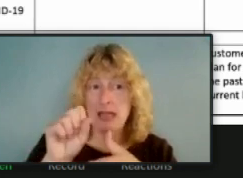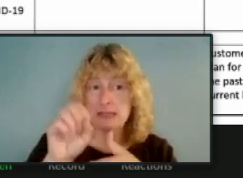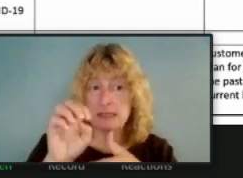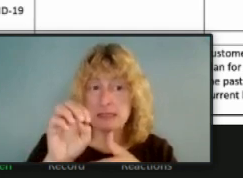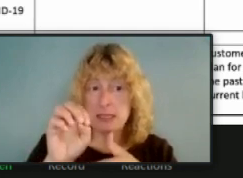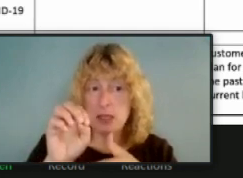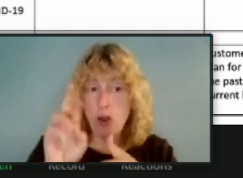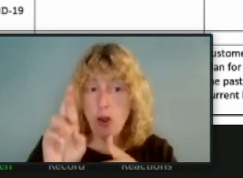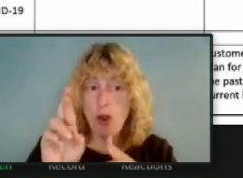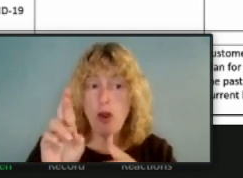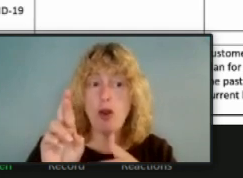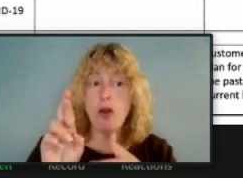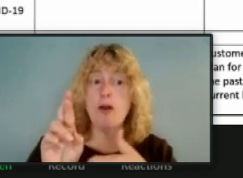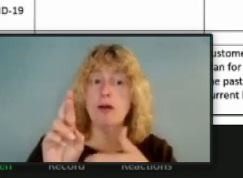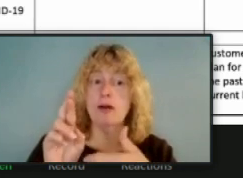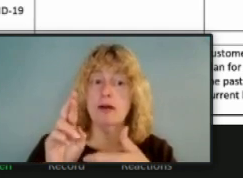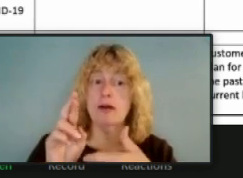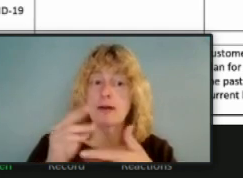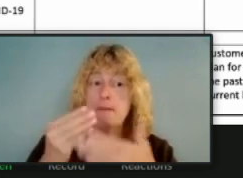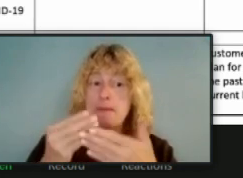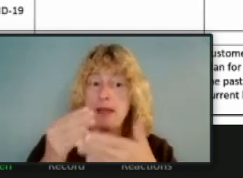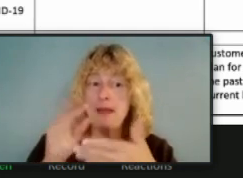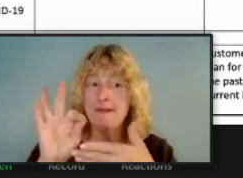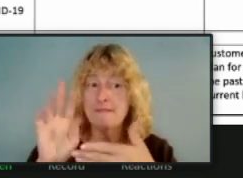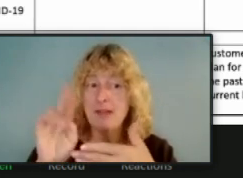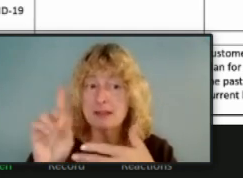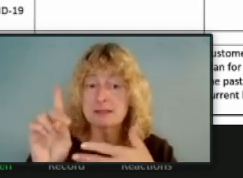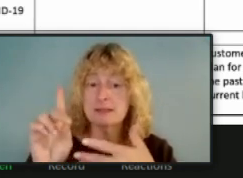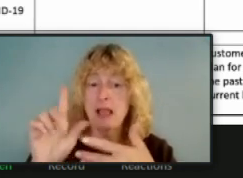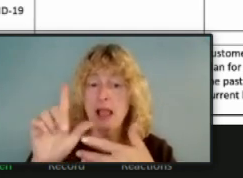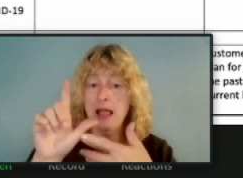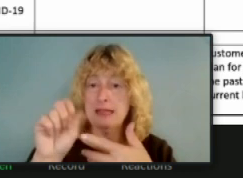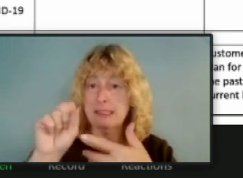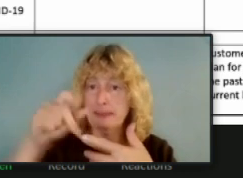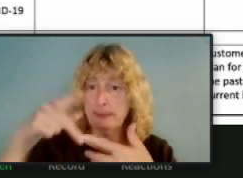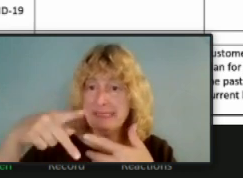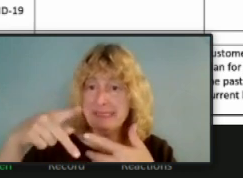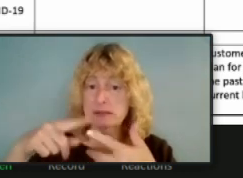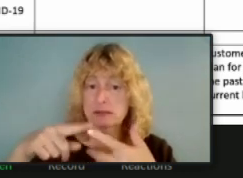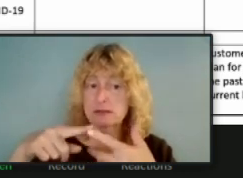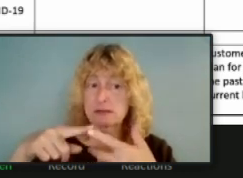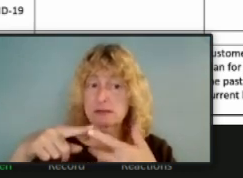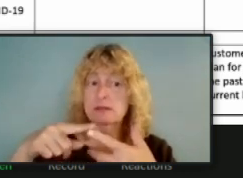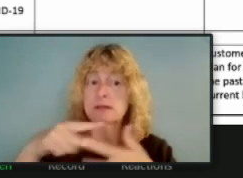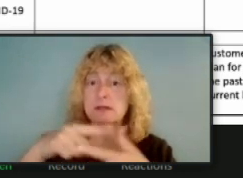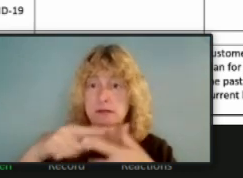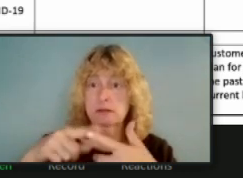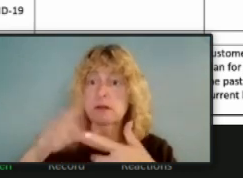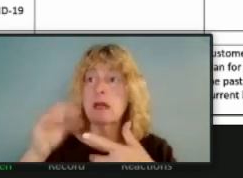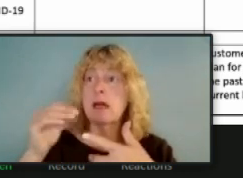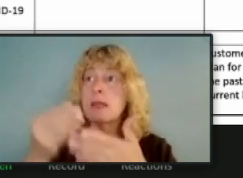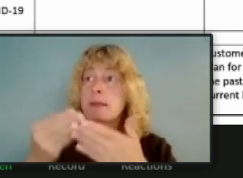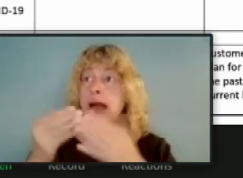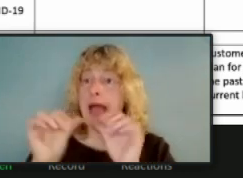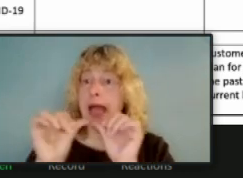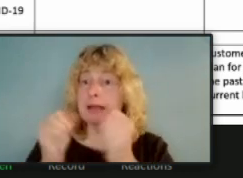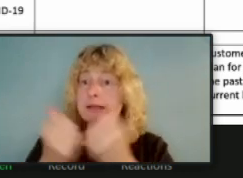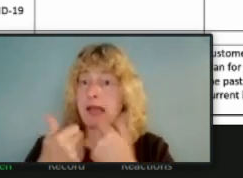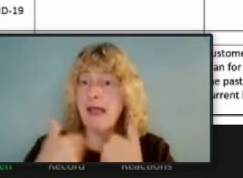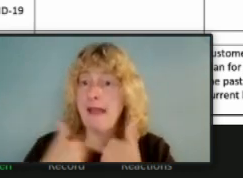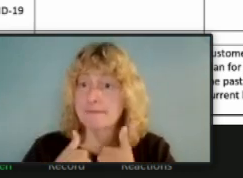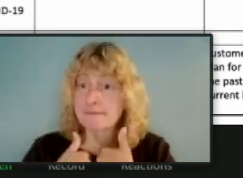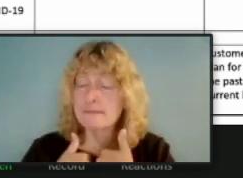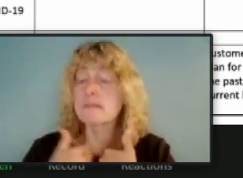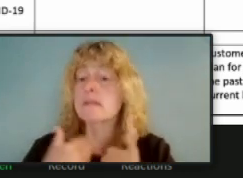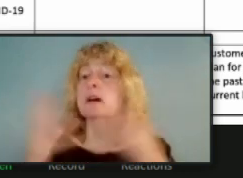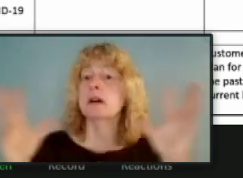on LSP program, the home heating credit, and the money that the agencies have. Now I'm gonna go